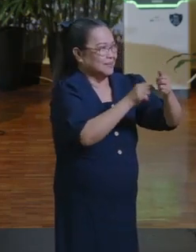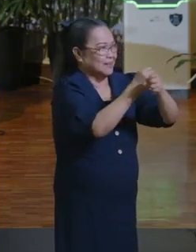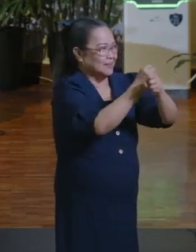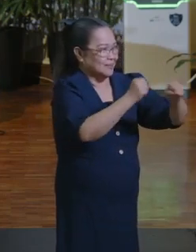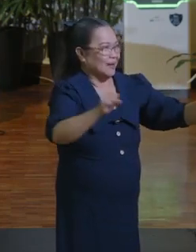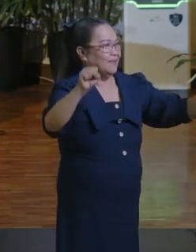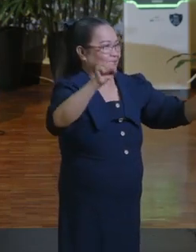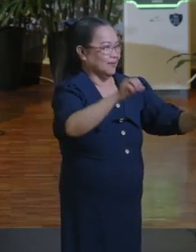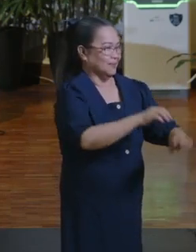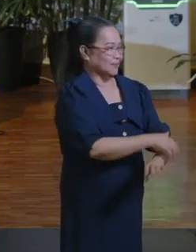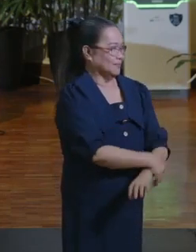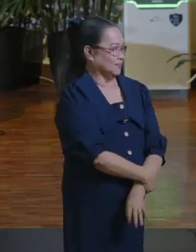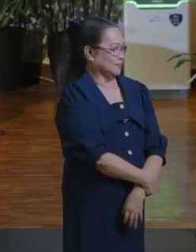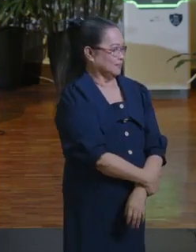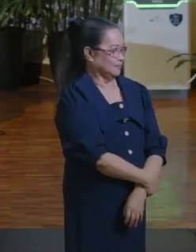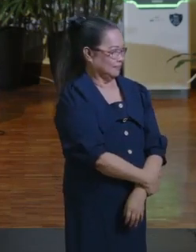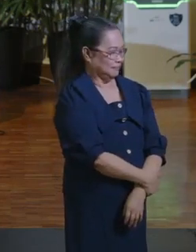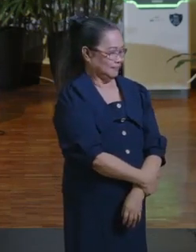Savior.